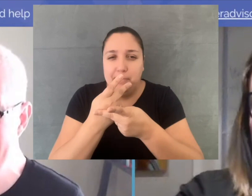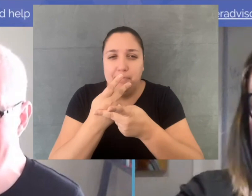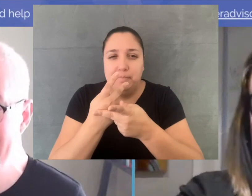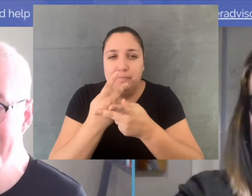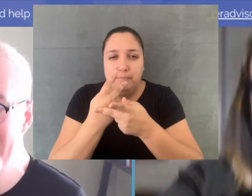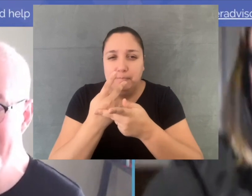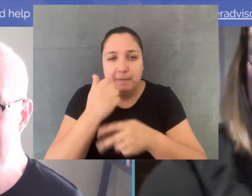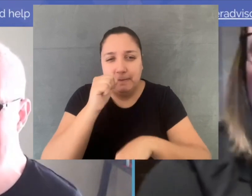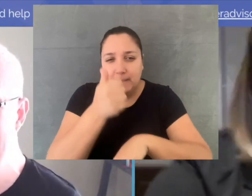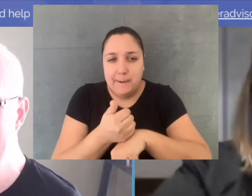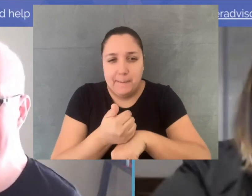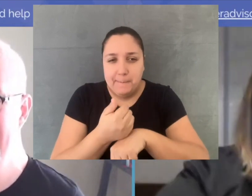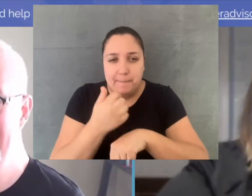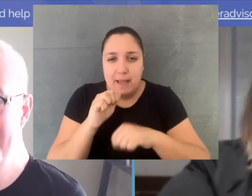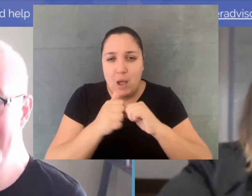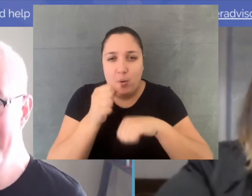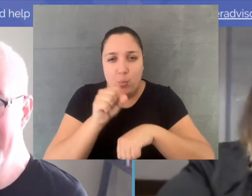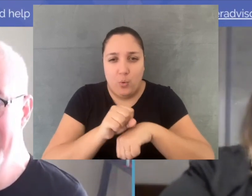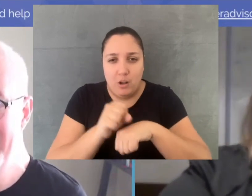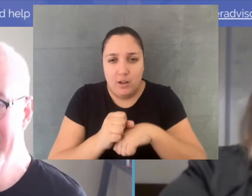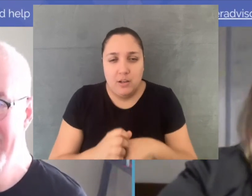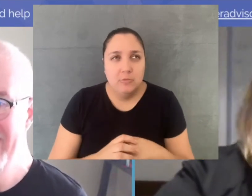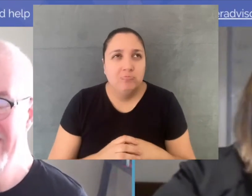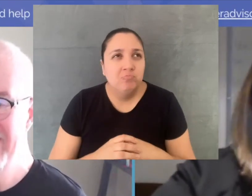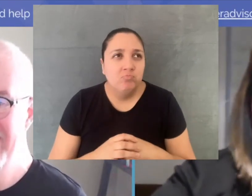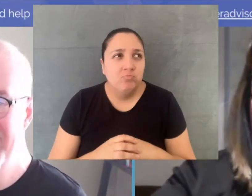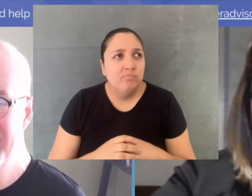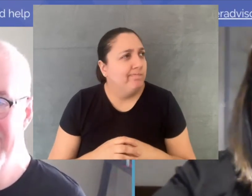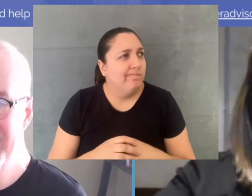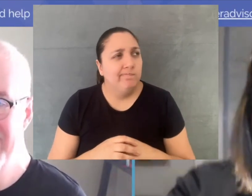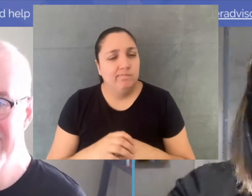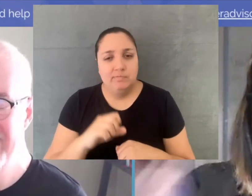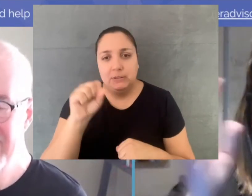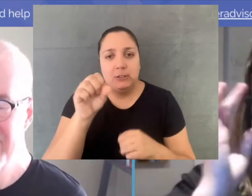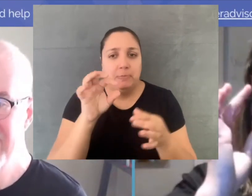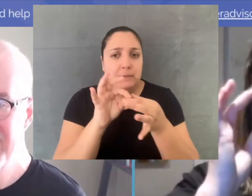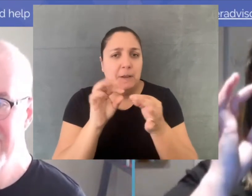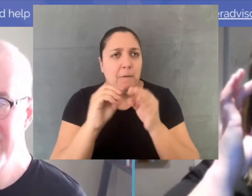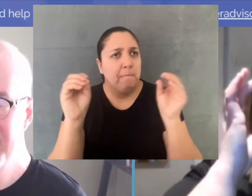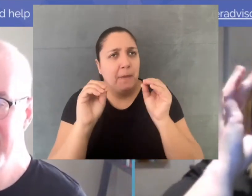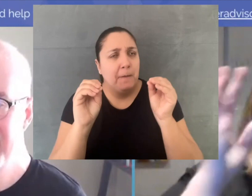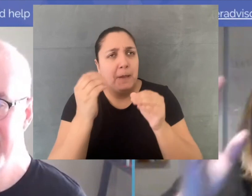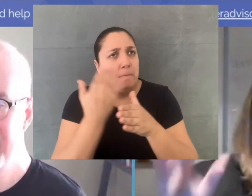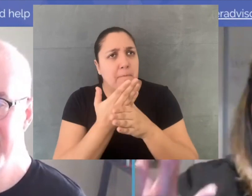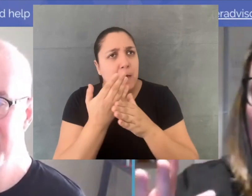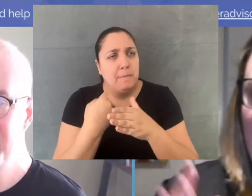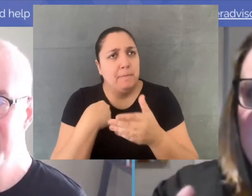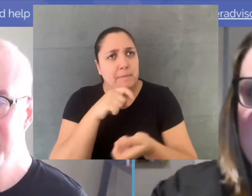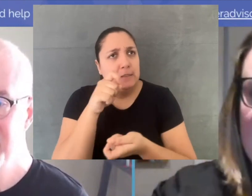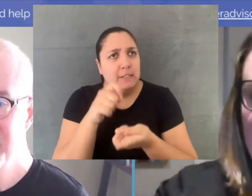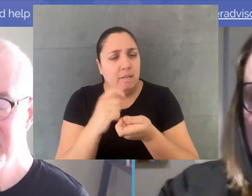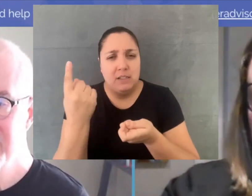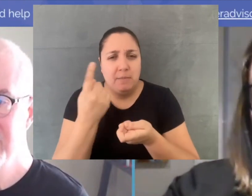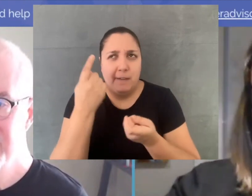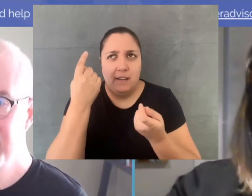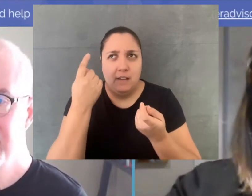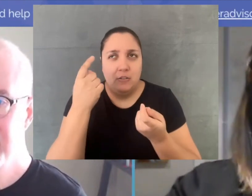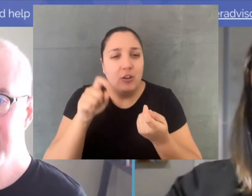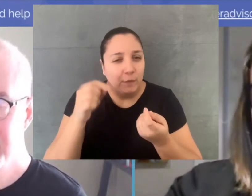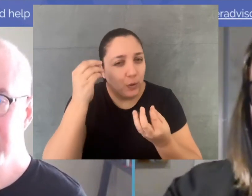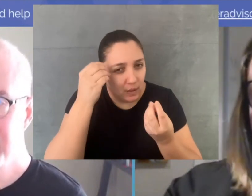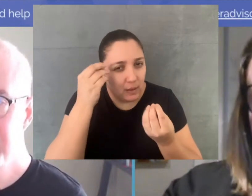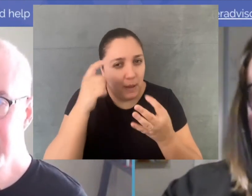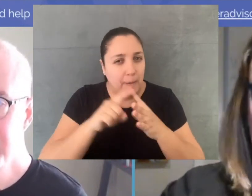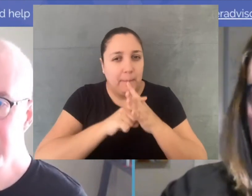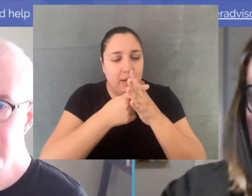of constructs and how they work? I don't think I have any pet peeves particularly. I think it's just important to have the consideration in the beginning,